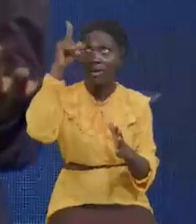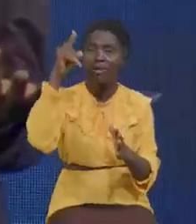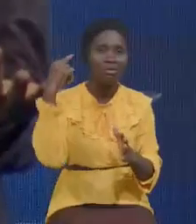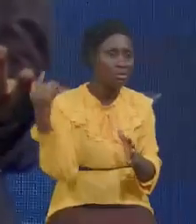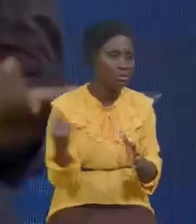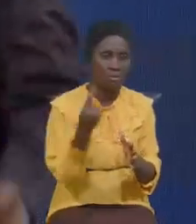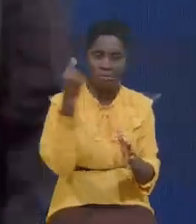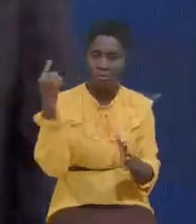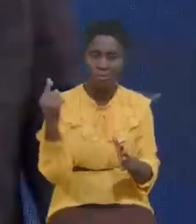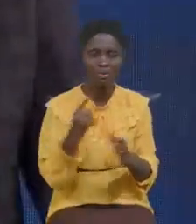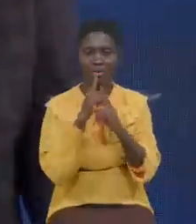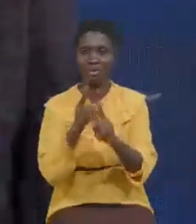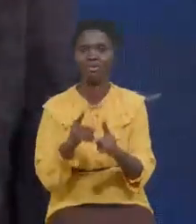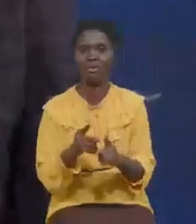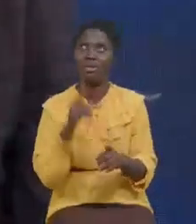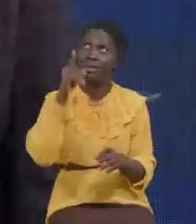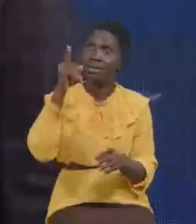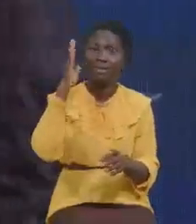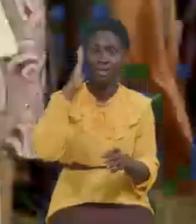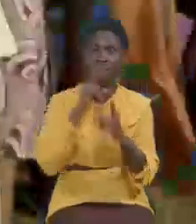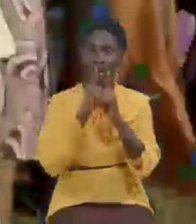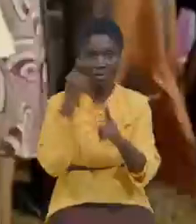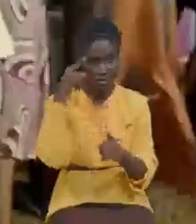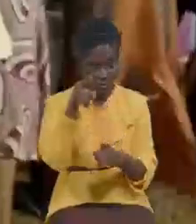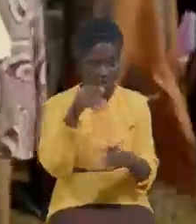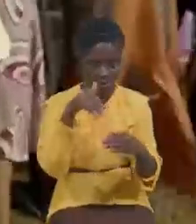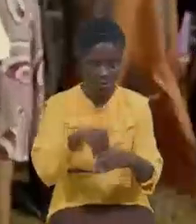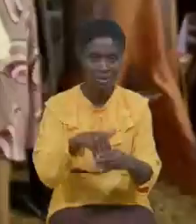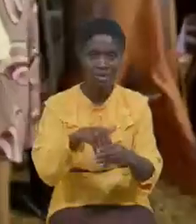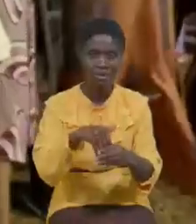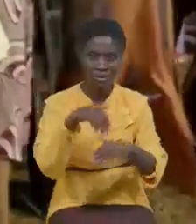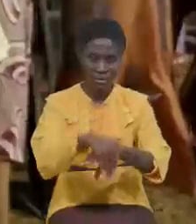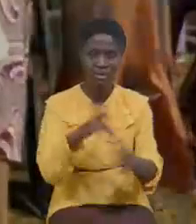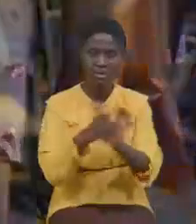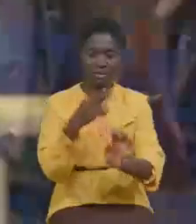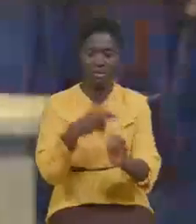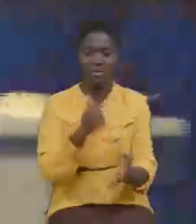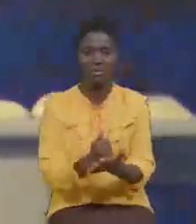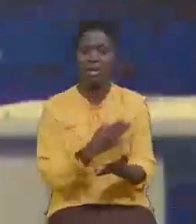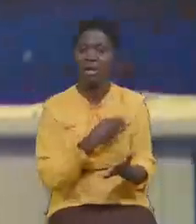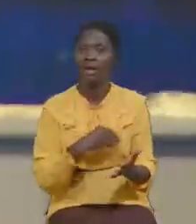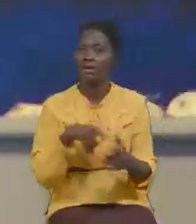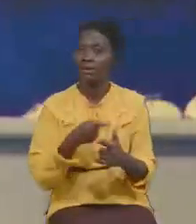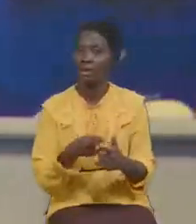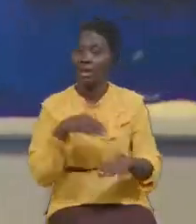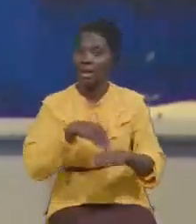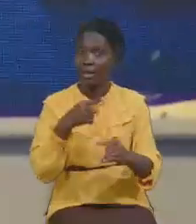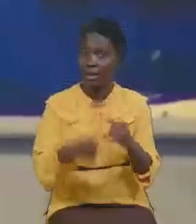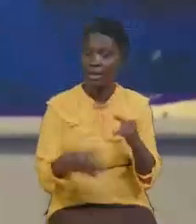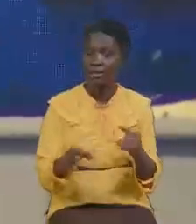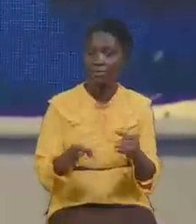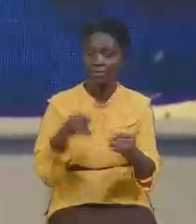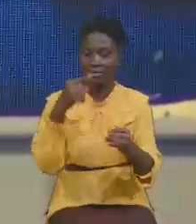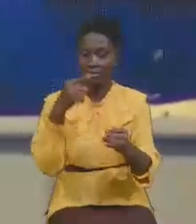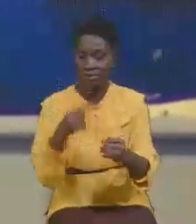answers. He will answer for you tonight. And then at the end of the final